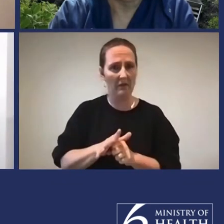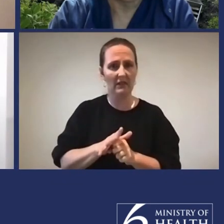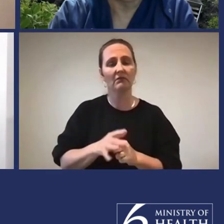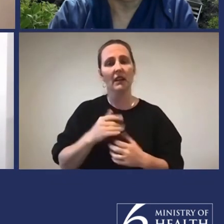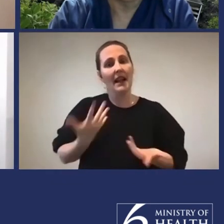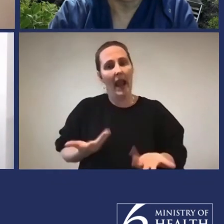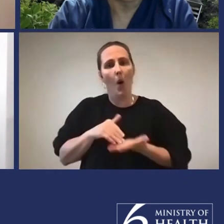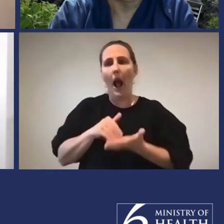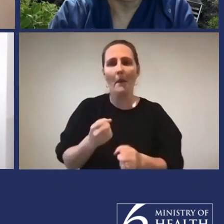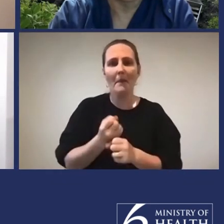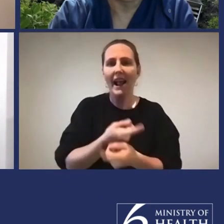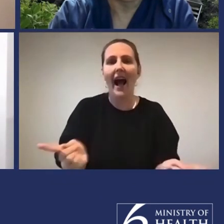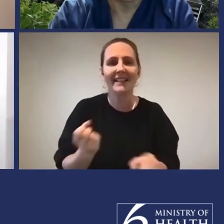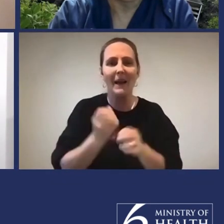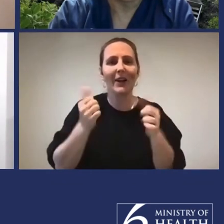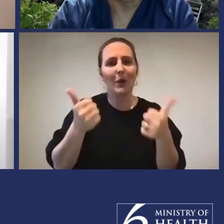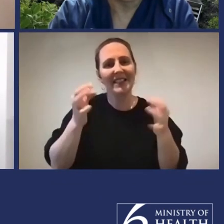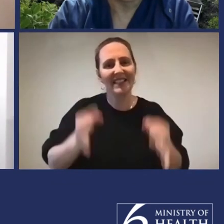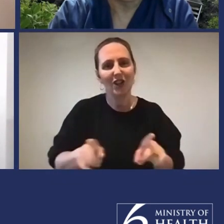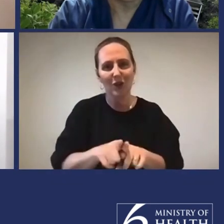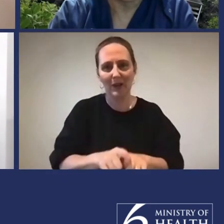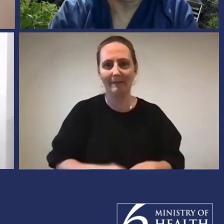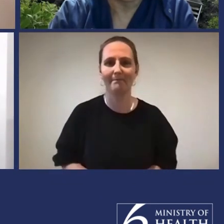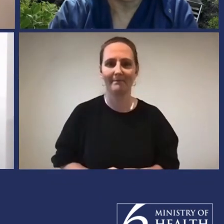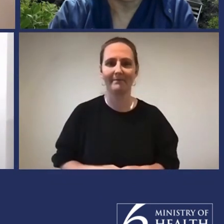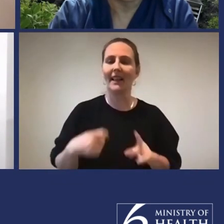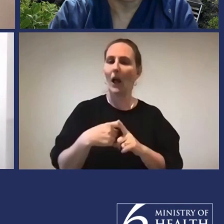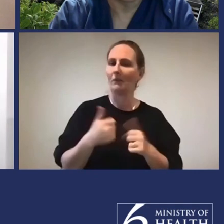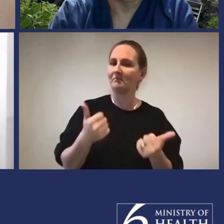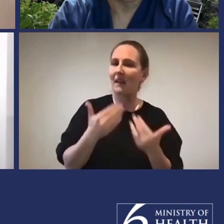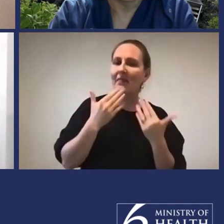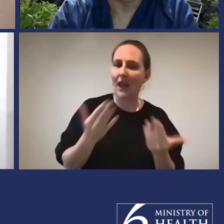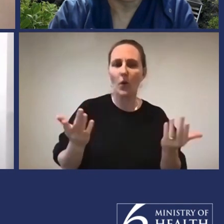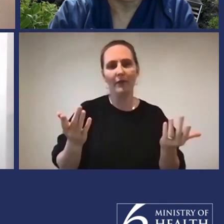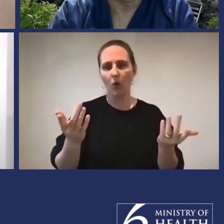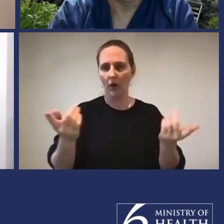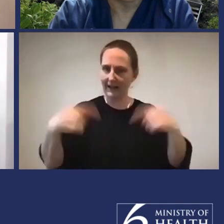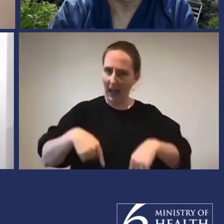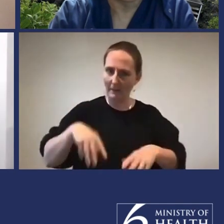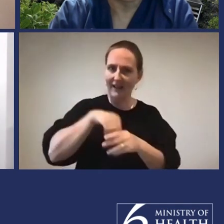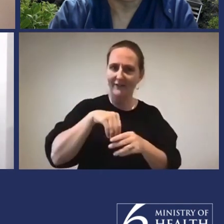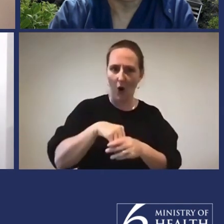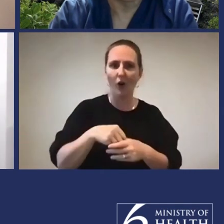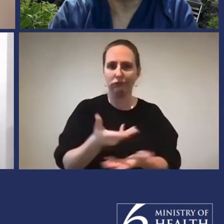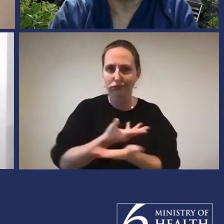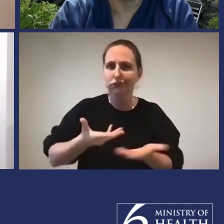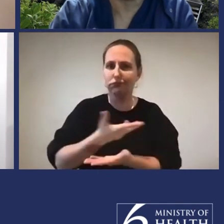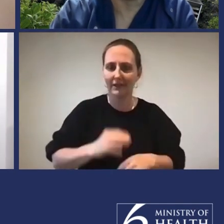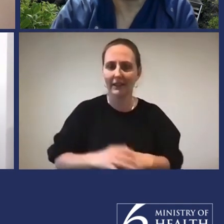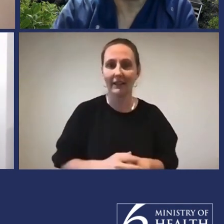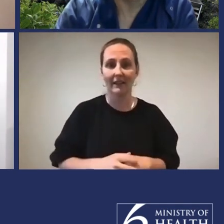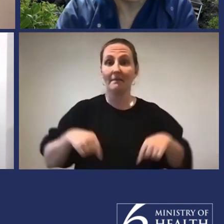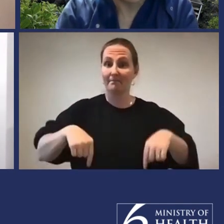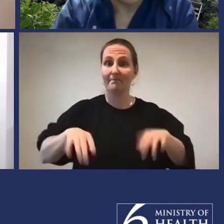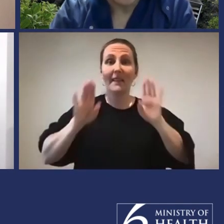Kapai. Well, it's awesome to have you all here for this chat tonight. So the idea, I mean, this is Facebook, we're on social media,